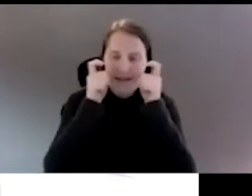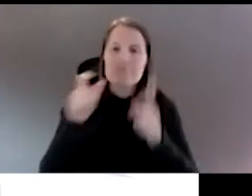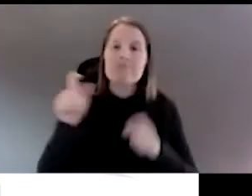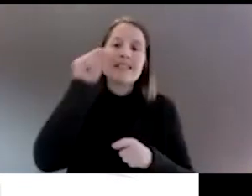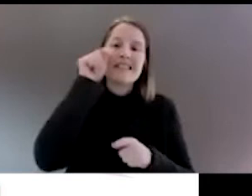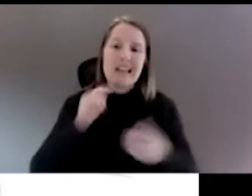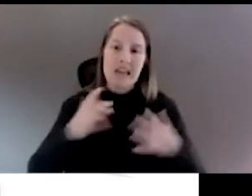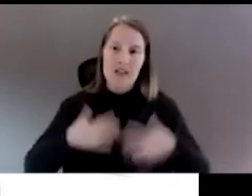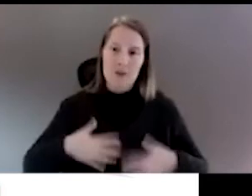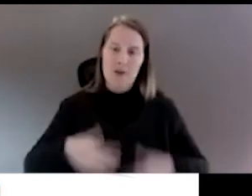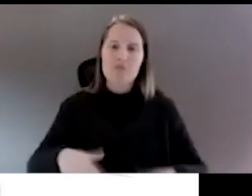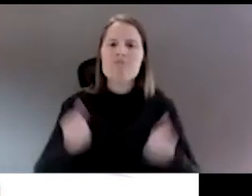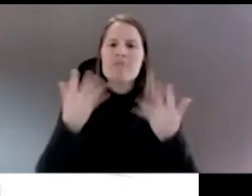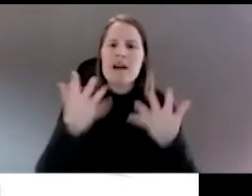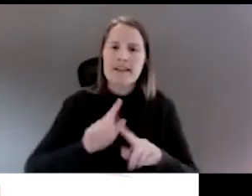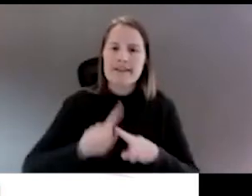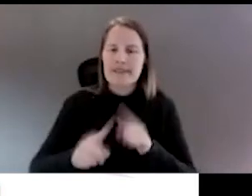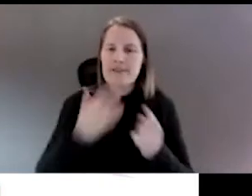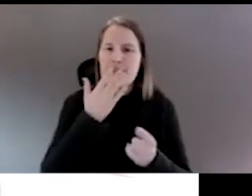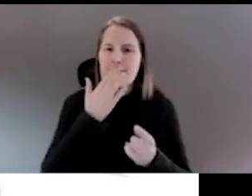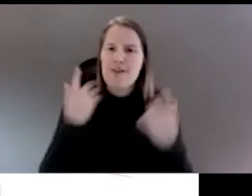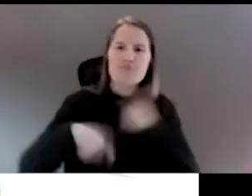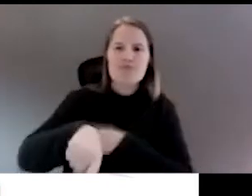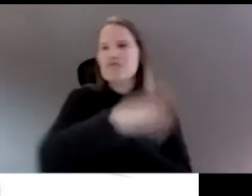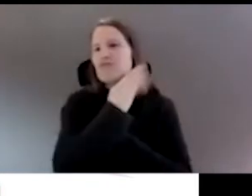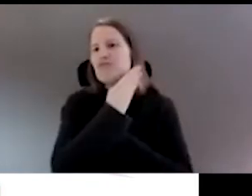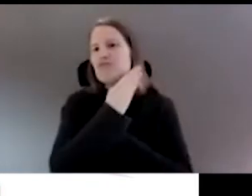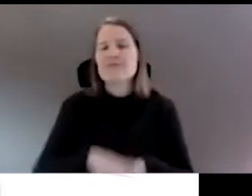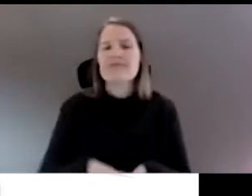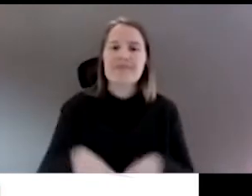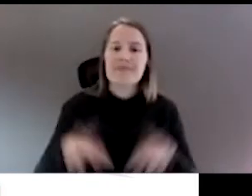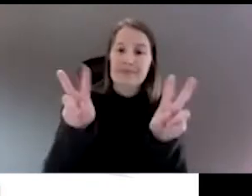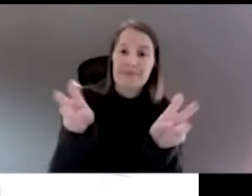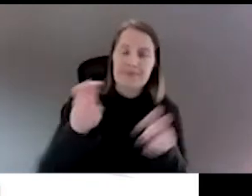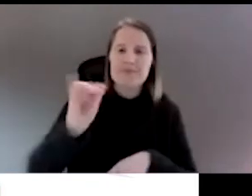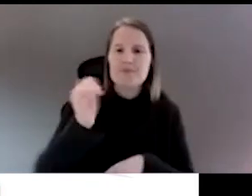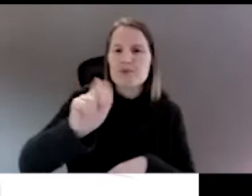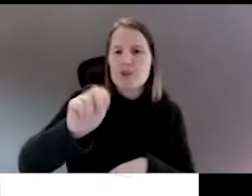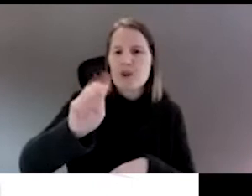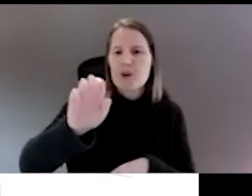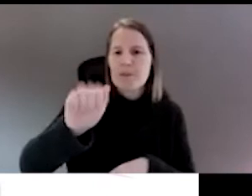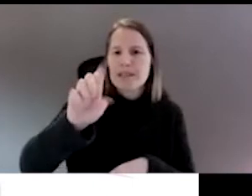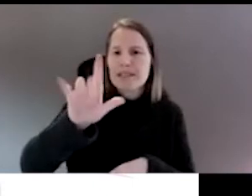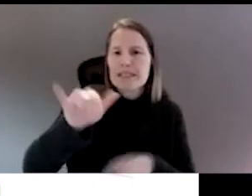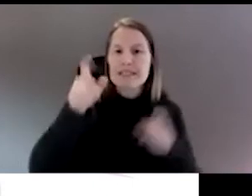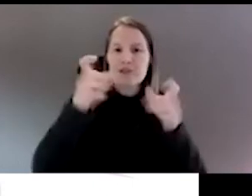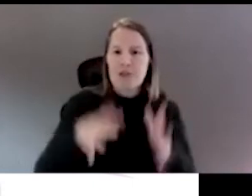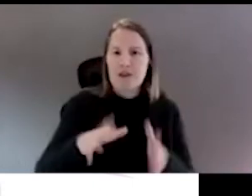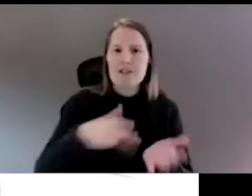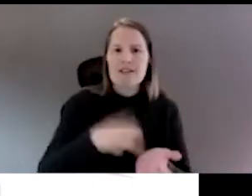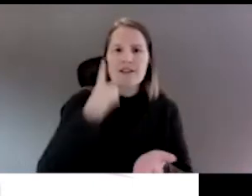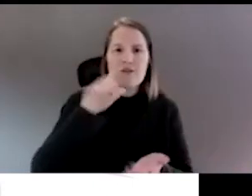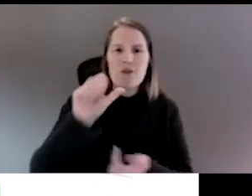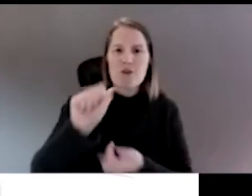multicolored scarf. Text: Joan Beasley, Director, Center for START